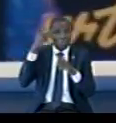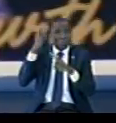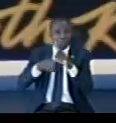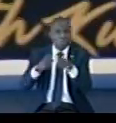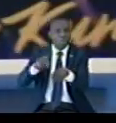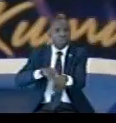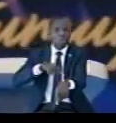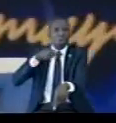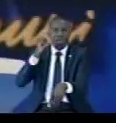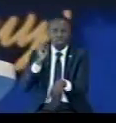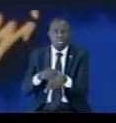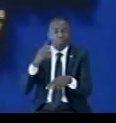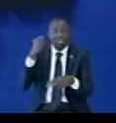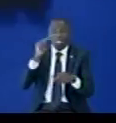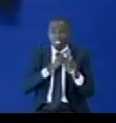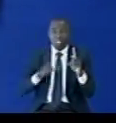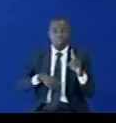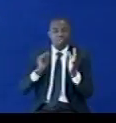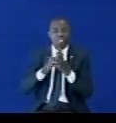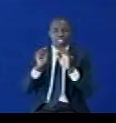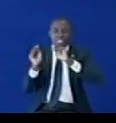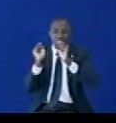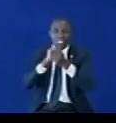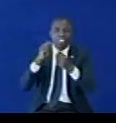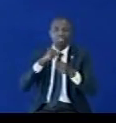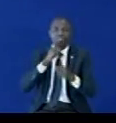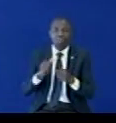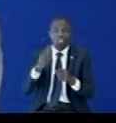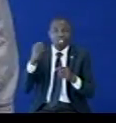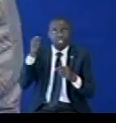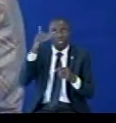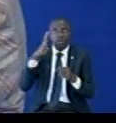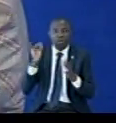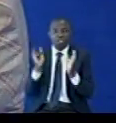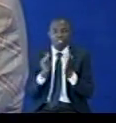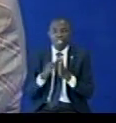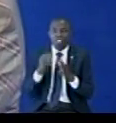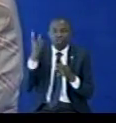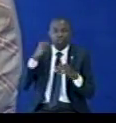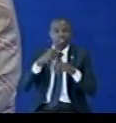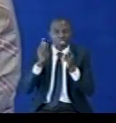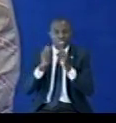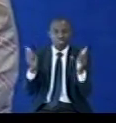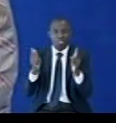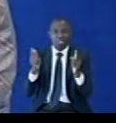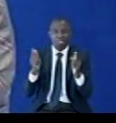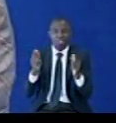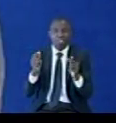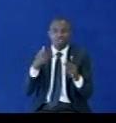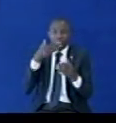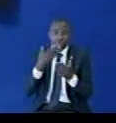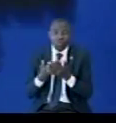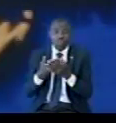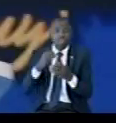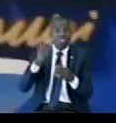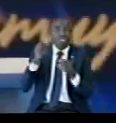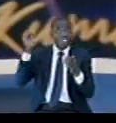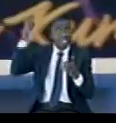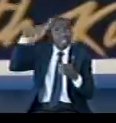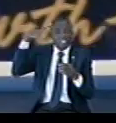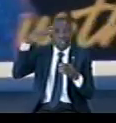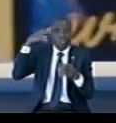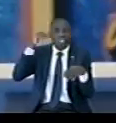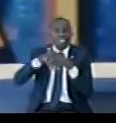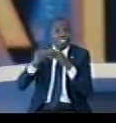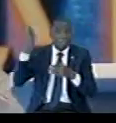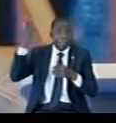says, the God that changes not, the God who was great, good, gracious, glorious in the